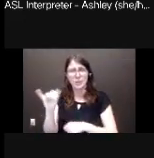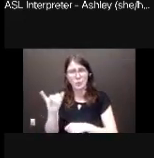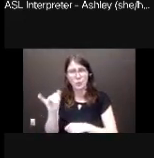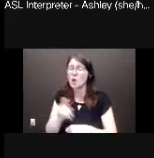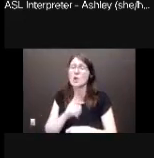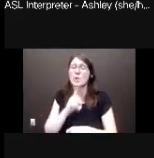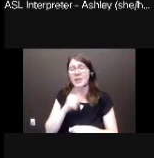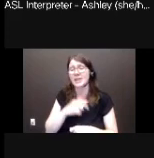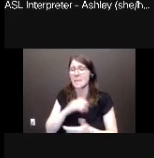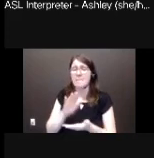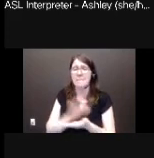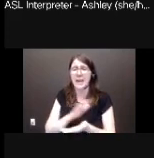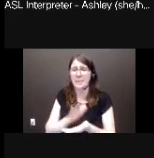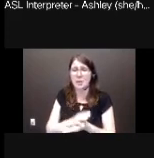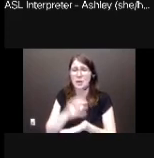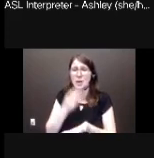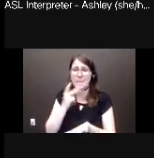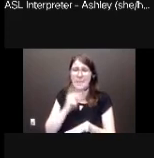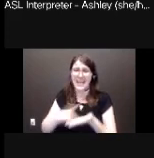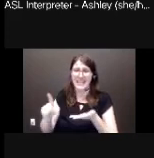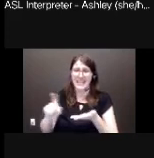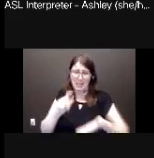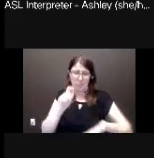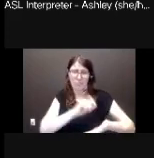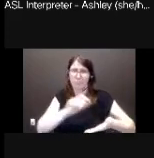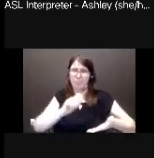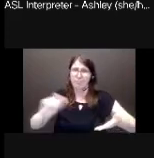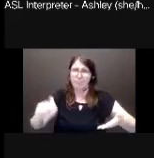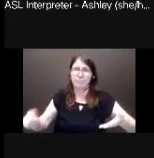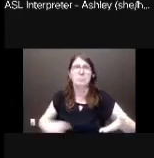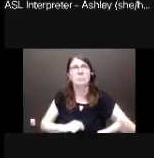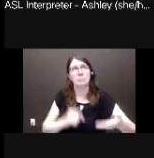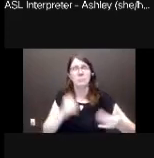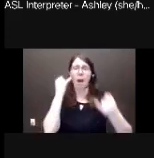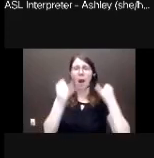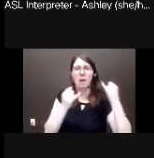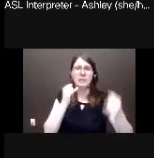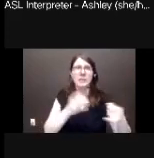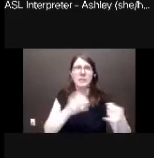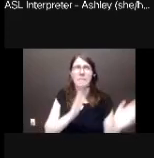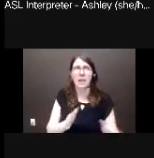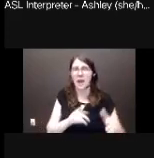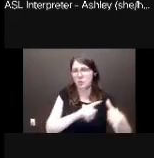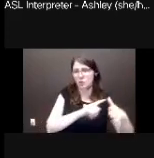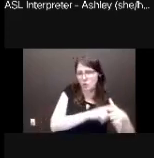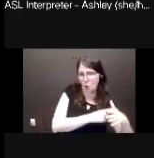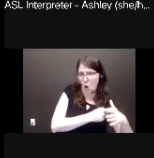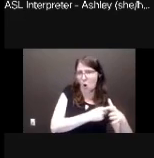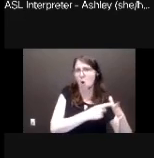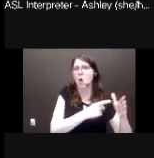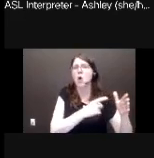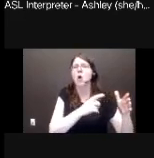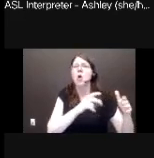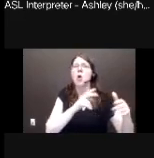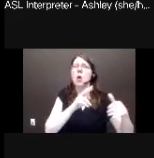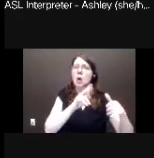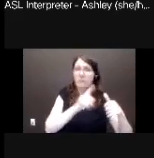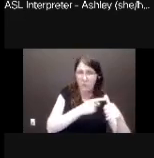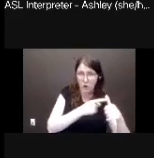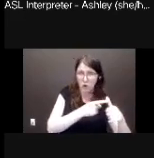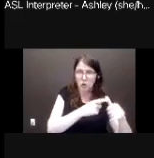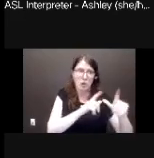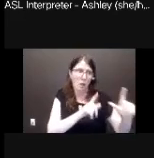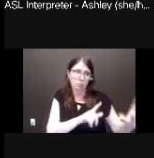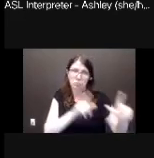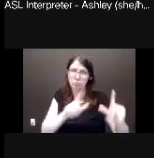write it out. I sometimes do more like text or just lines of paragraphs, sort of saying, this is what I want to see first, this is what I want to do next,